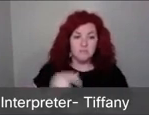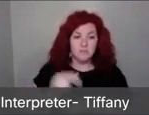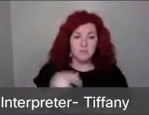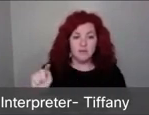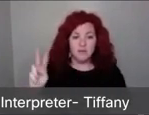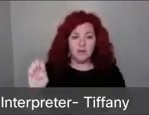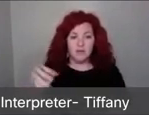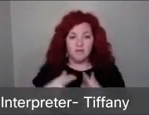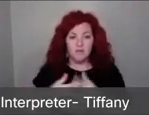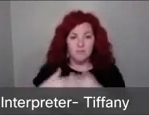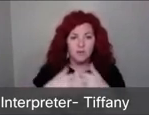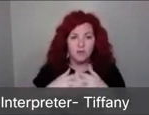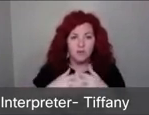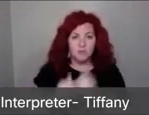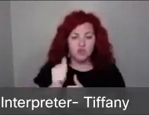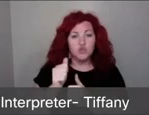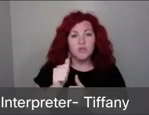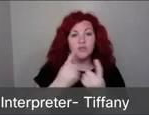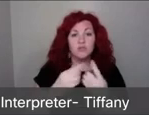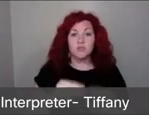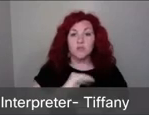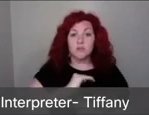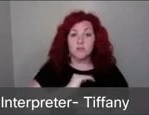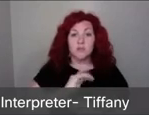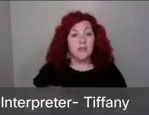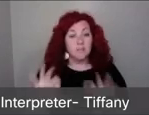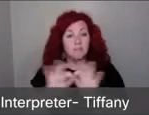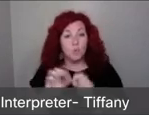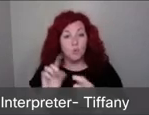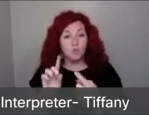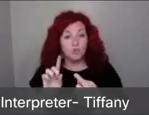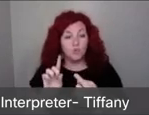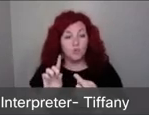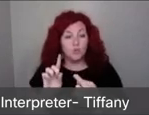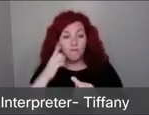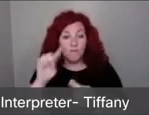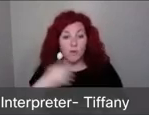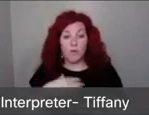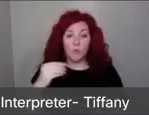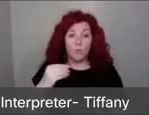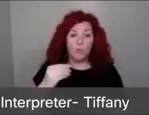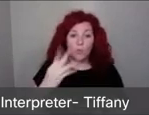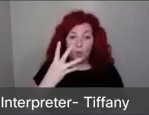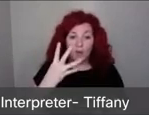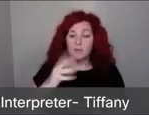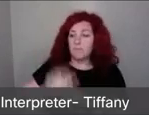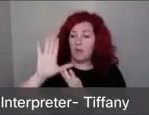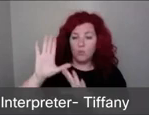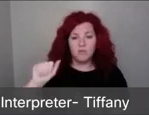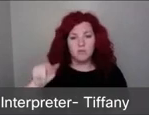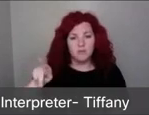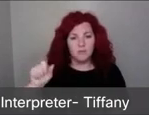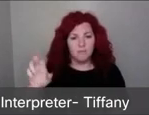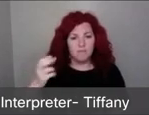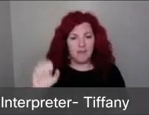district is satisfied. It is important to the White Mountain Apache tribe to be in a district with a community